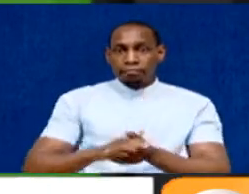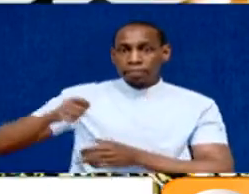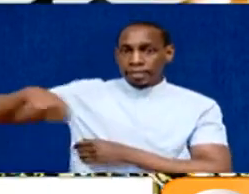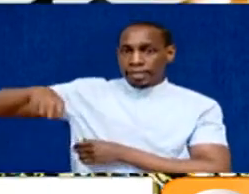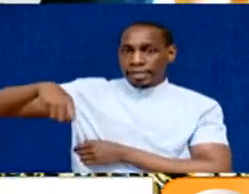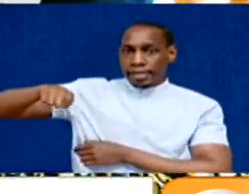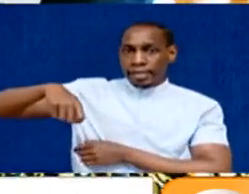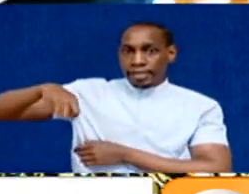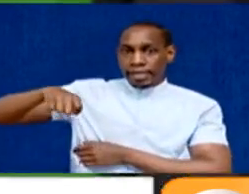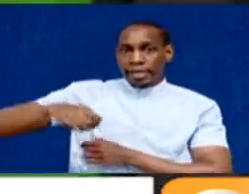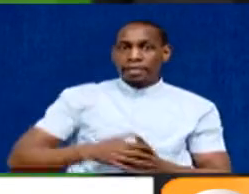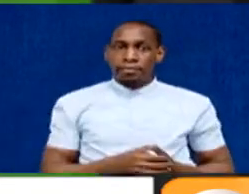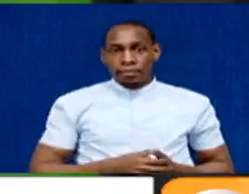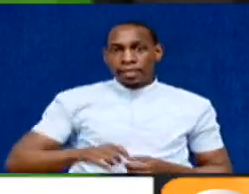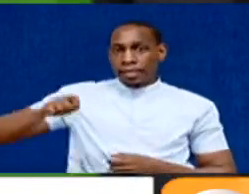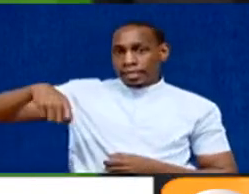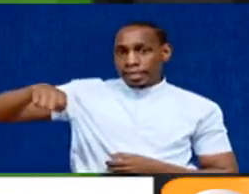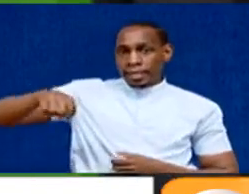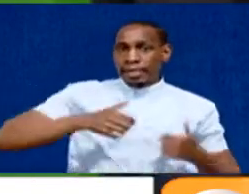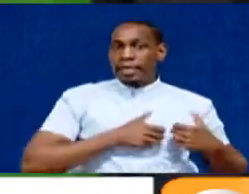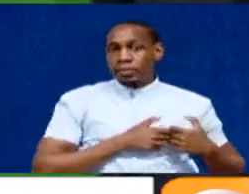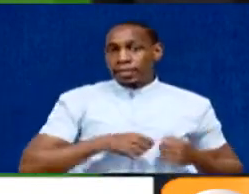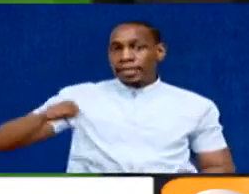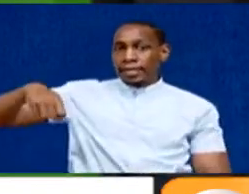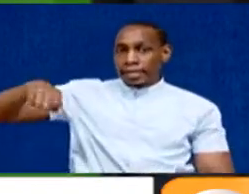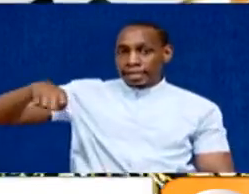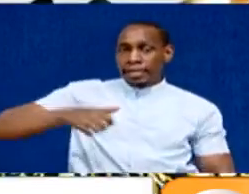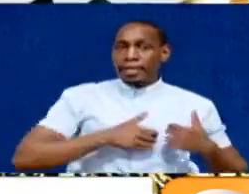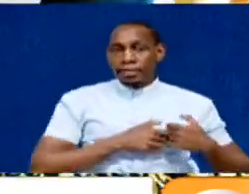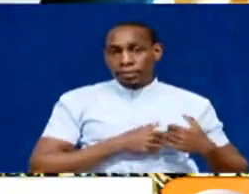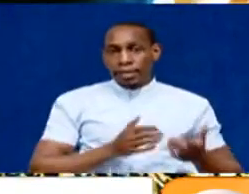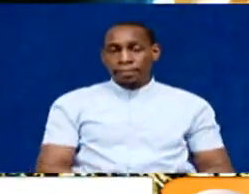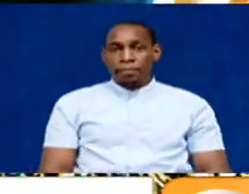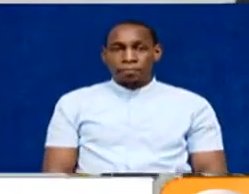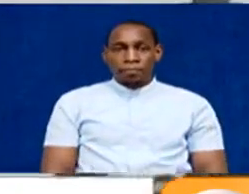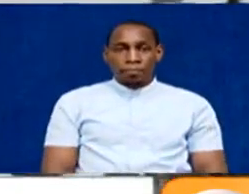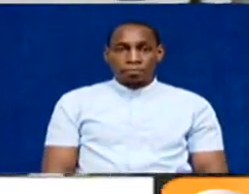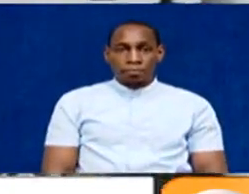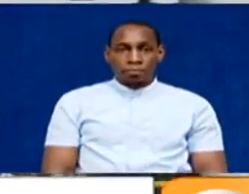kengele, baby. Piga kengele, baby. Piga kengele, baby. Piga kengele, baby. Piga kengele, baby.